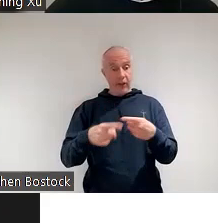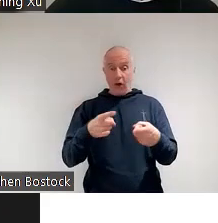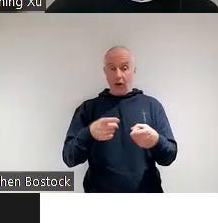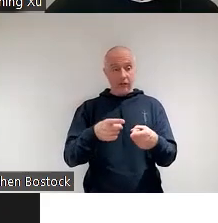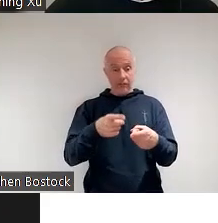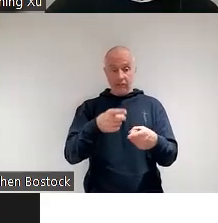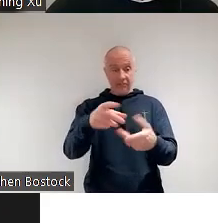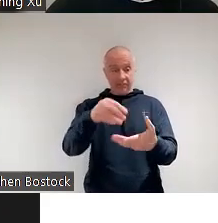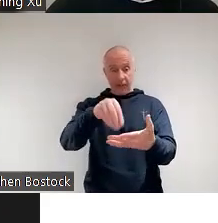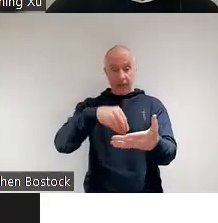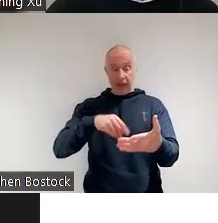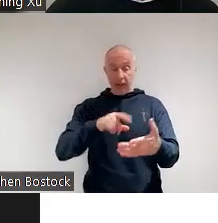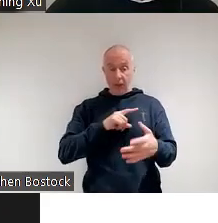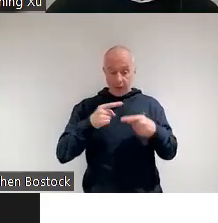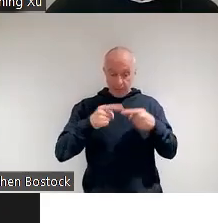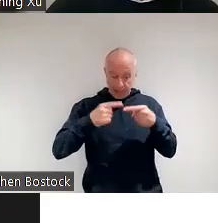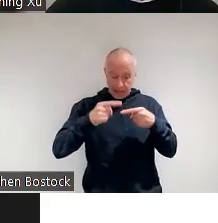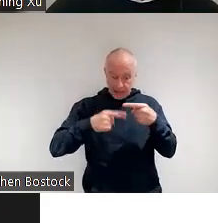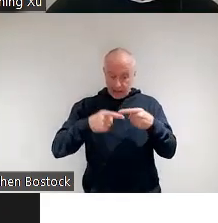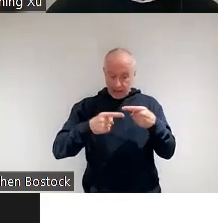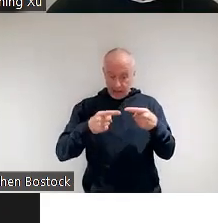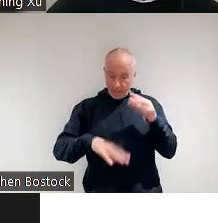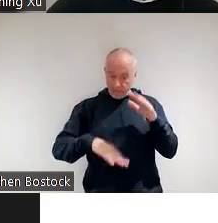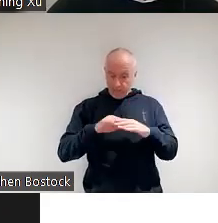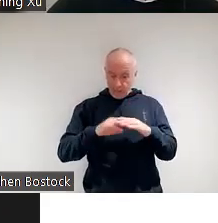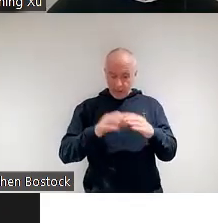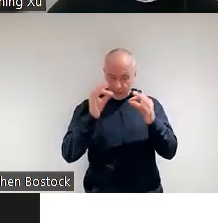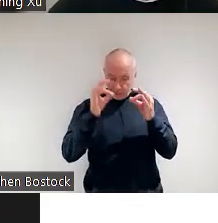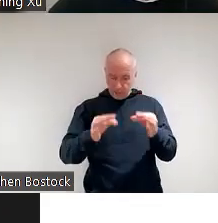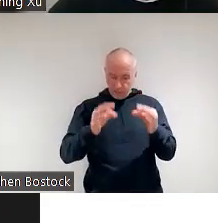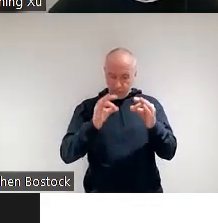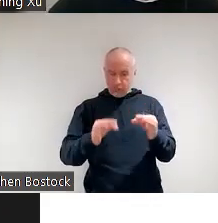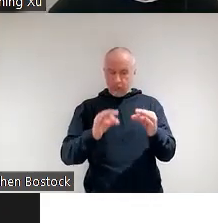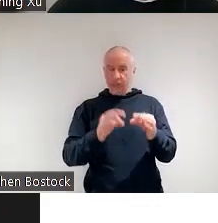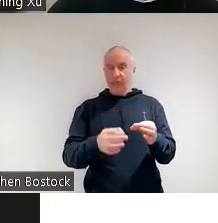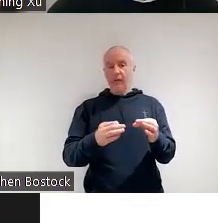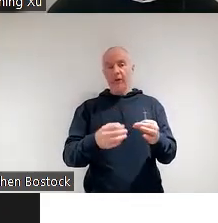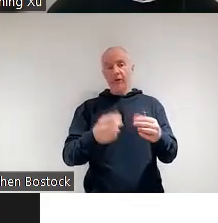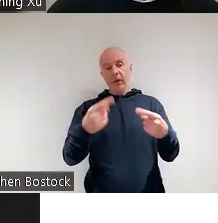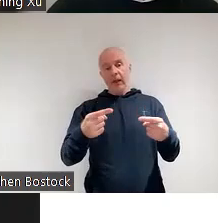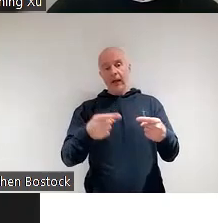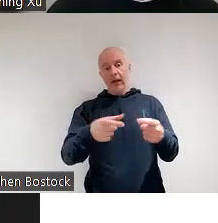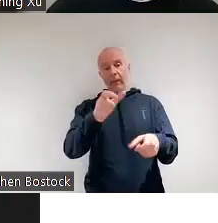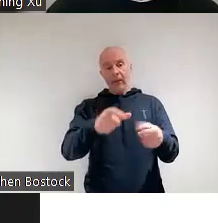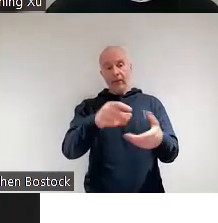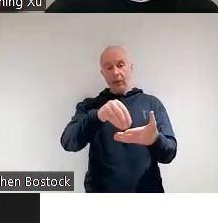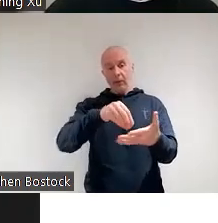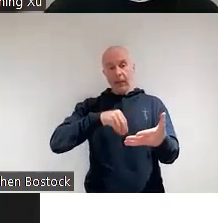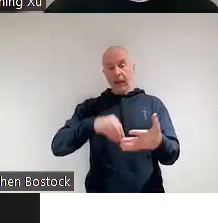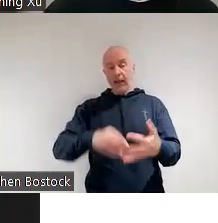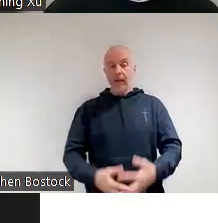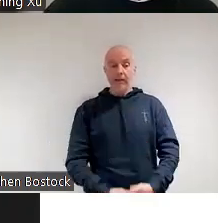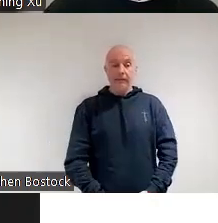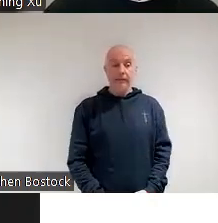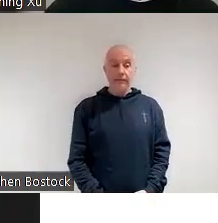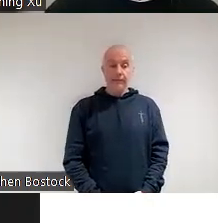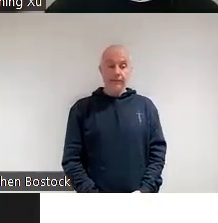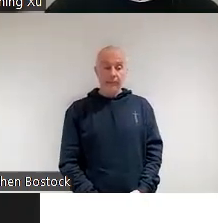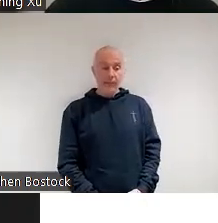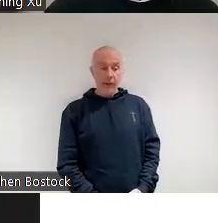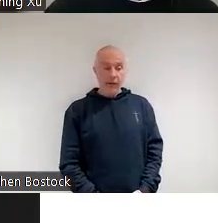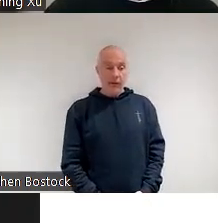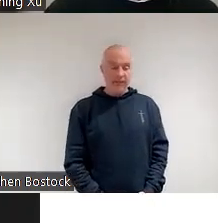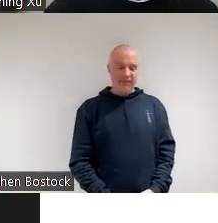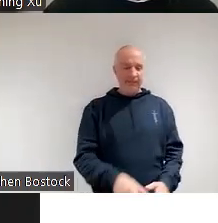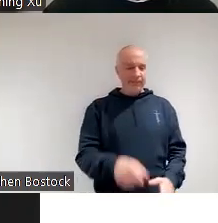your meter is not fully certified to be able to let the customer to pay for it. So this is just give you